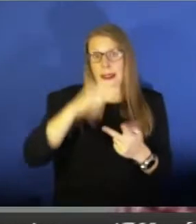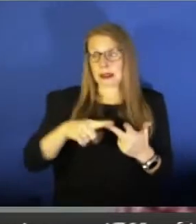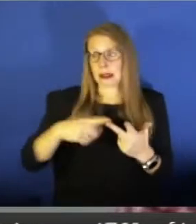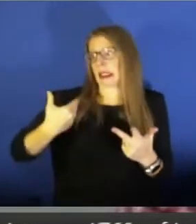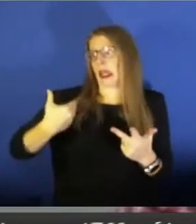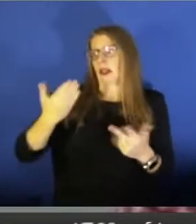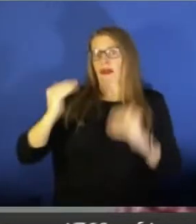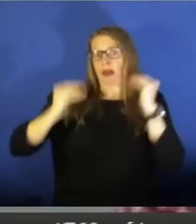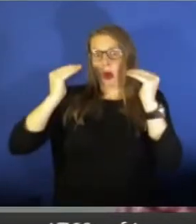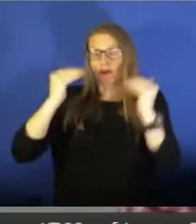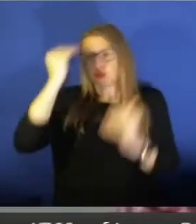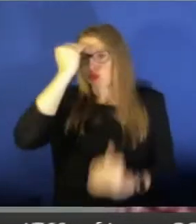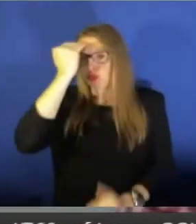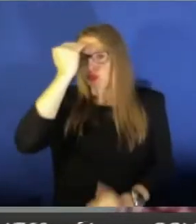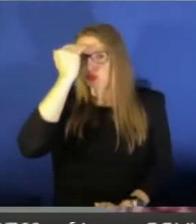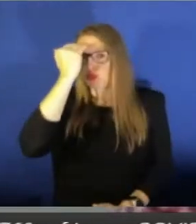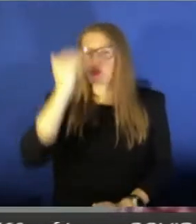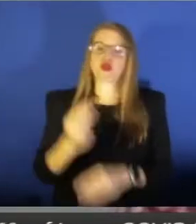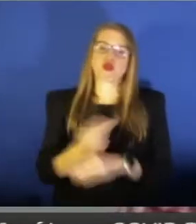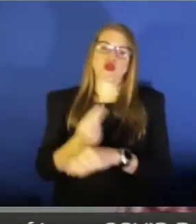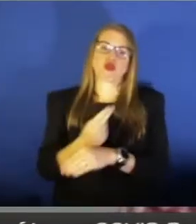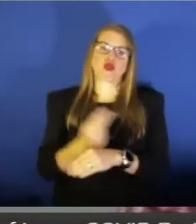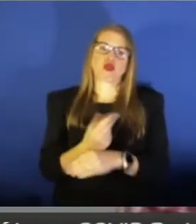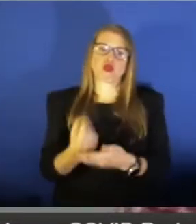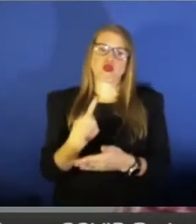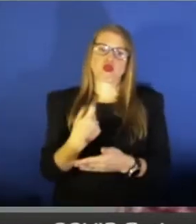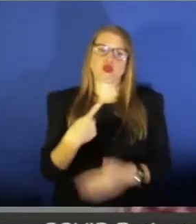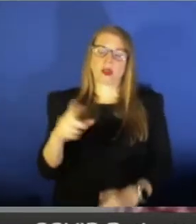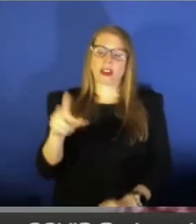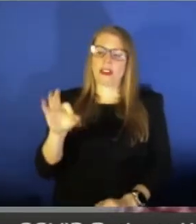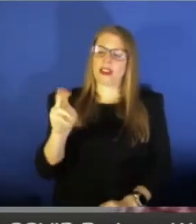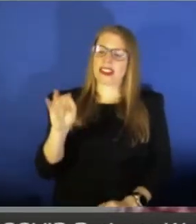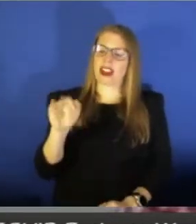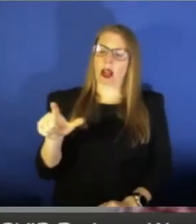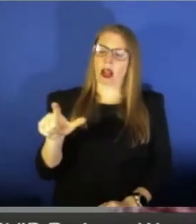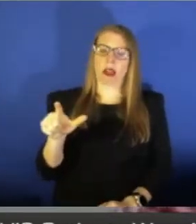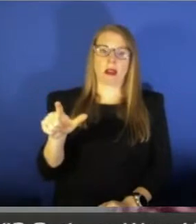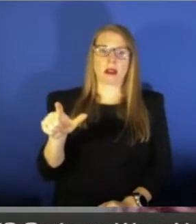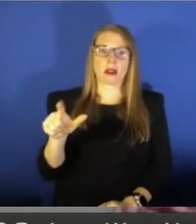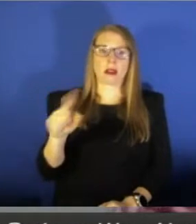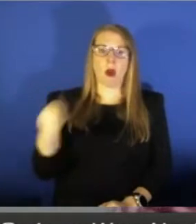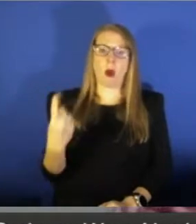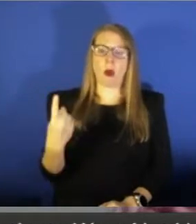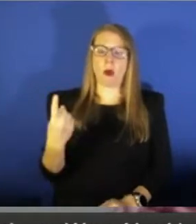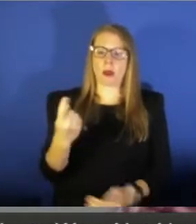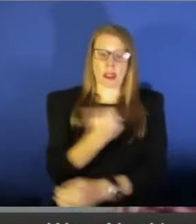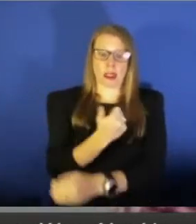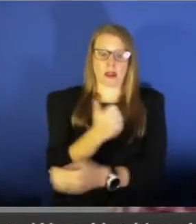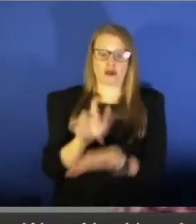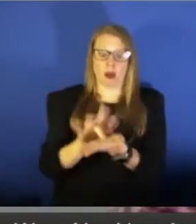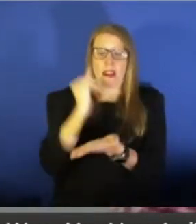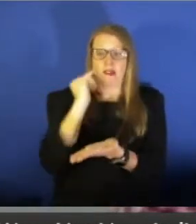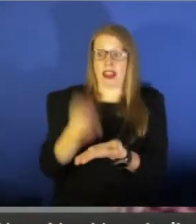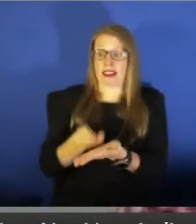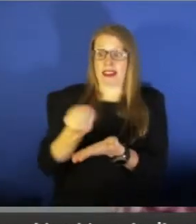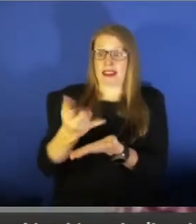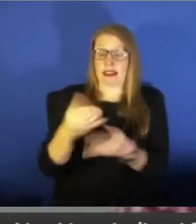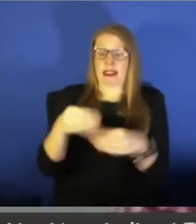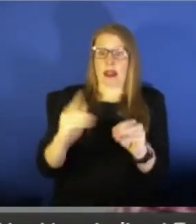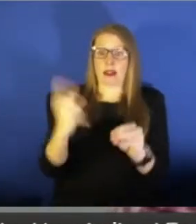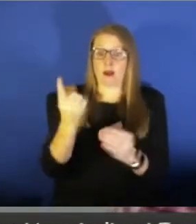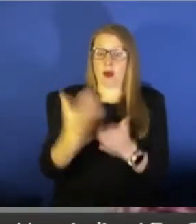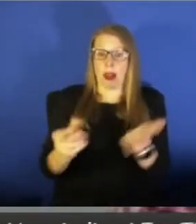it's not Xanax. It's Xanax plus fentanyl. And then the way they take it, they're either addicted or they can overdose and die. So where are they getting the pills, and then where are the people who are giving